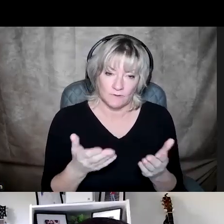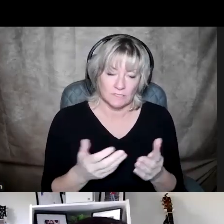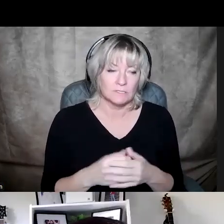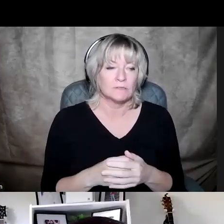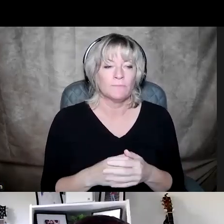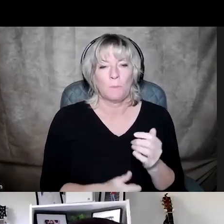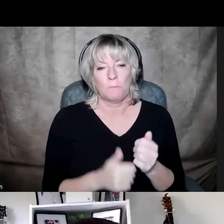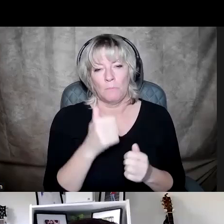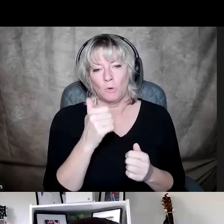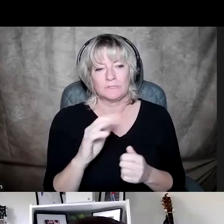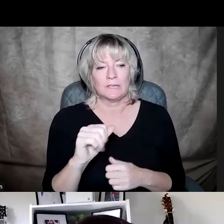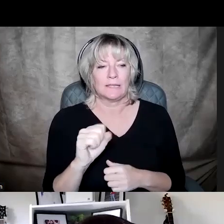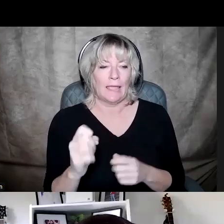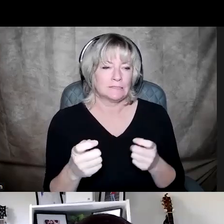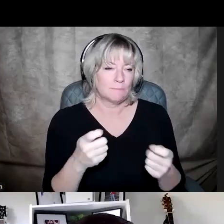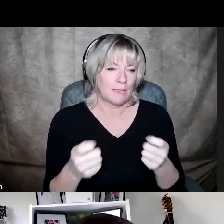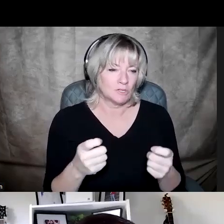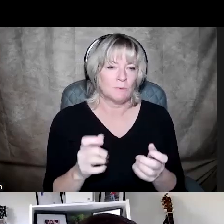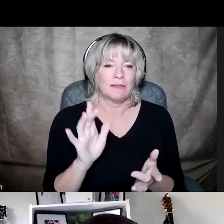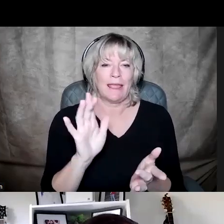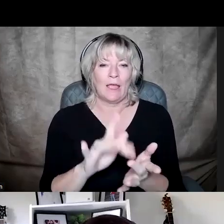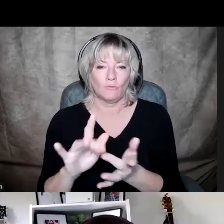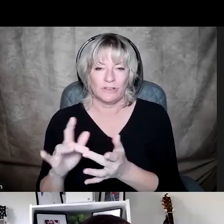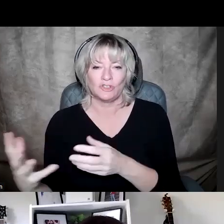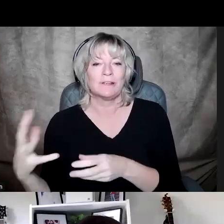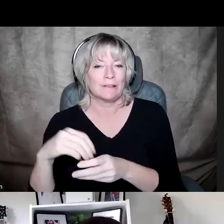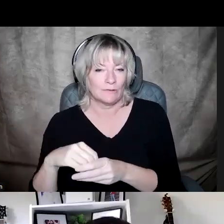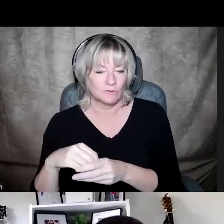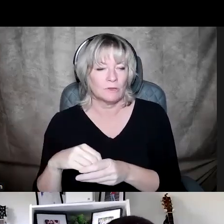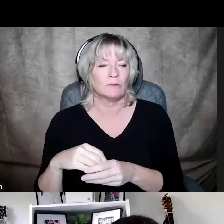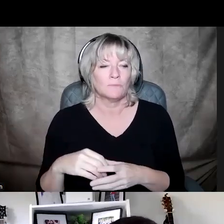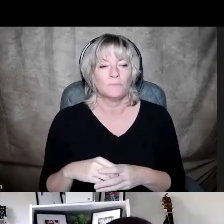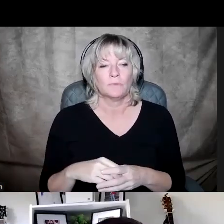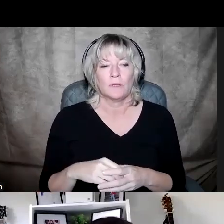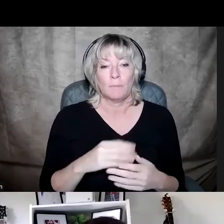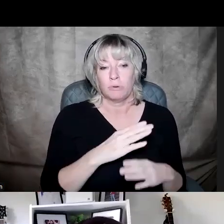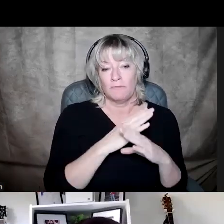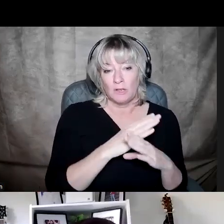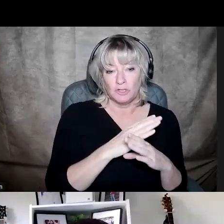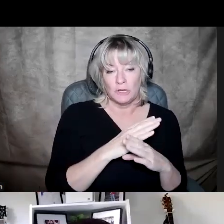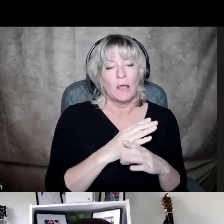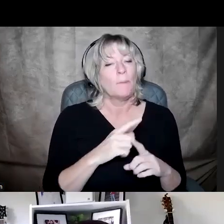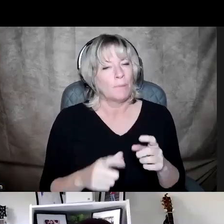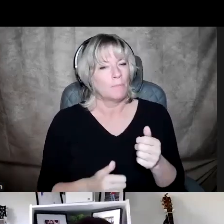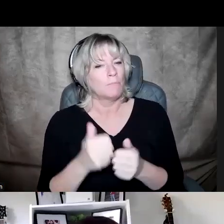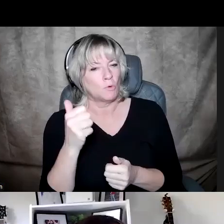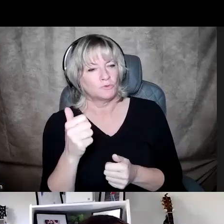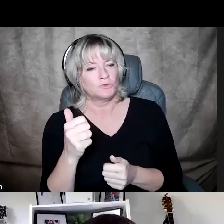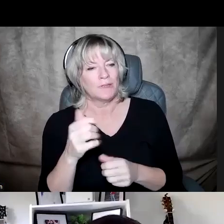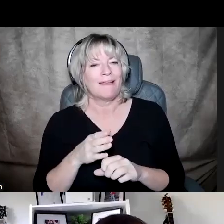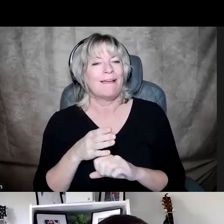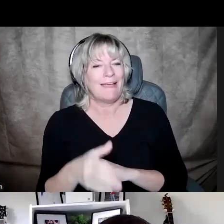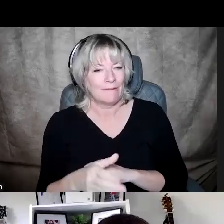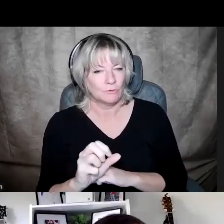vast majority were case management and outreach and engagement work. So again, it's either the prevention piece, but in most cases, it's really that post-crisis